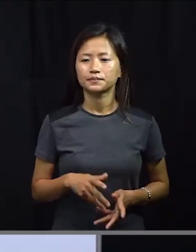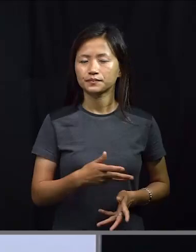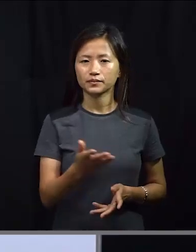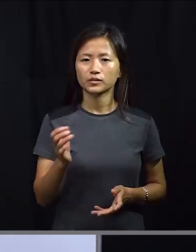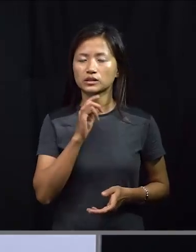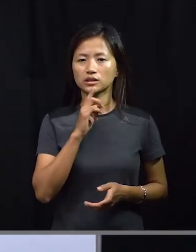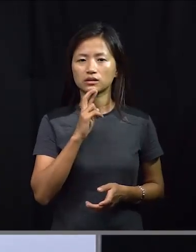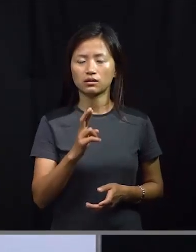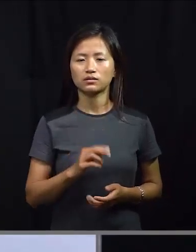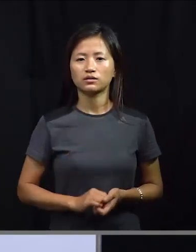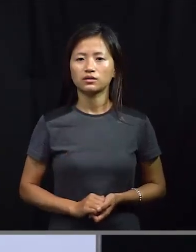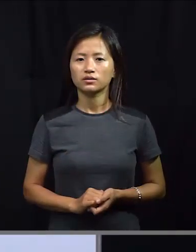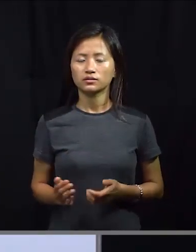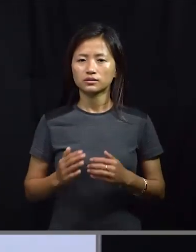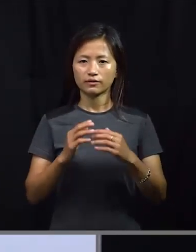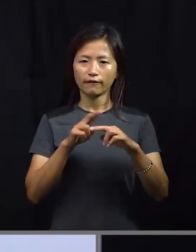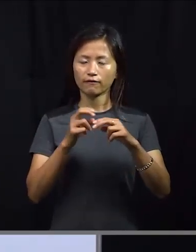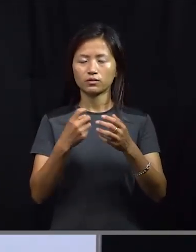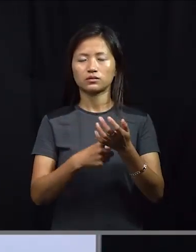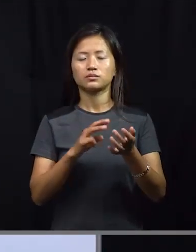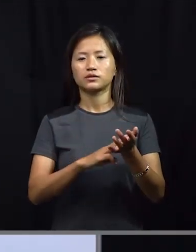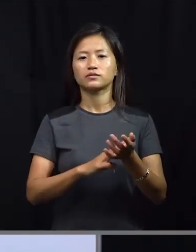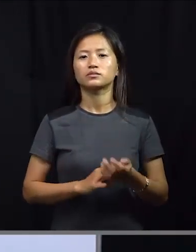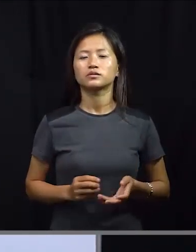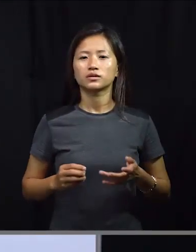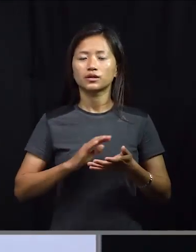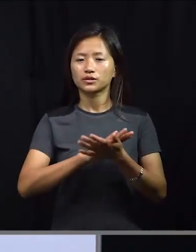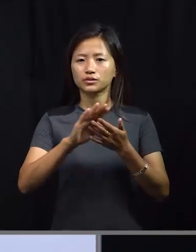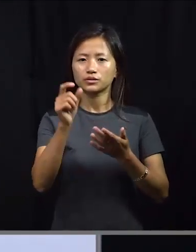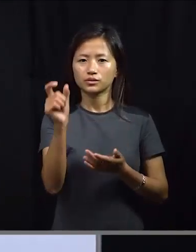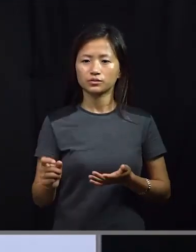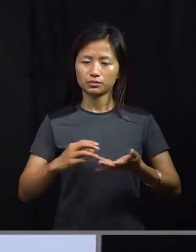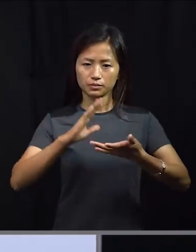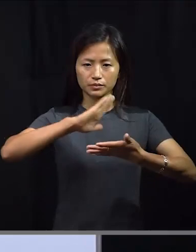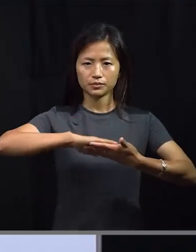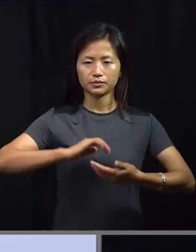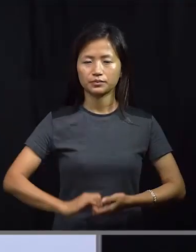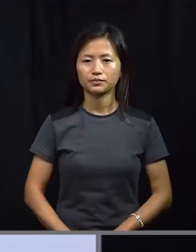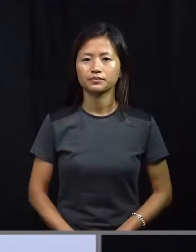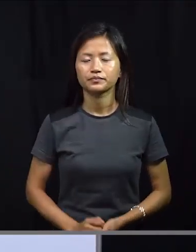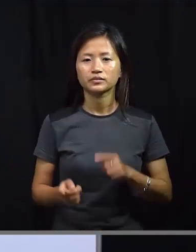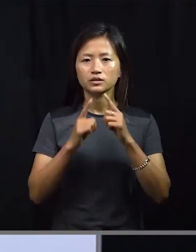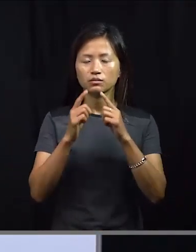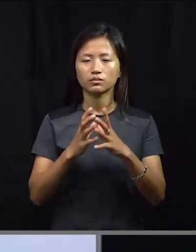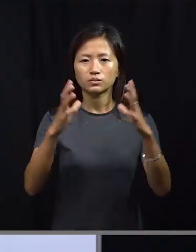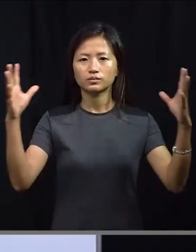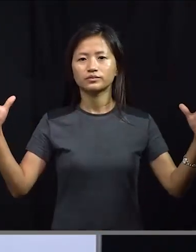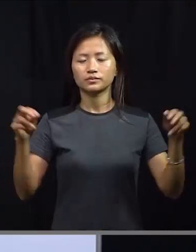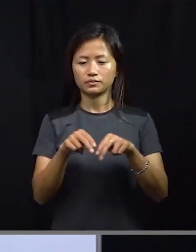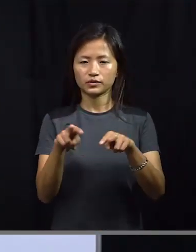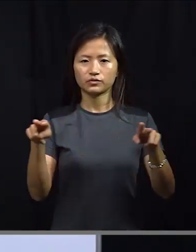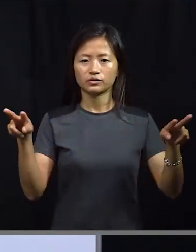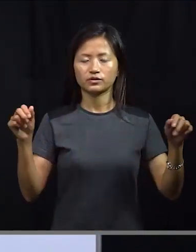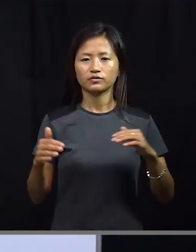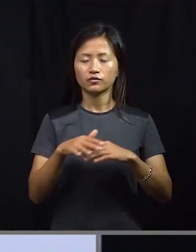are some of the forms of Hindu marriage. Again, I would like to discuss a little bit more about the different